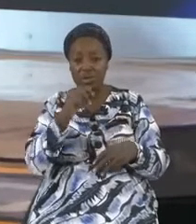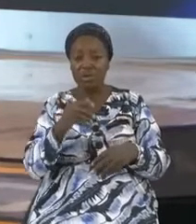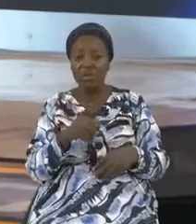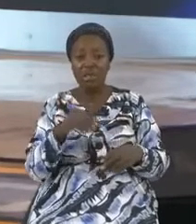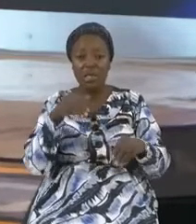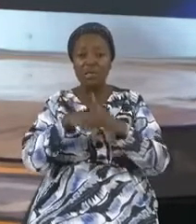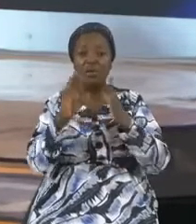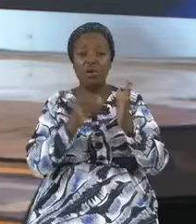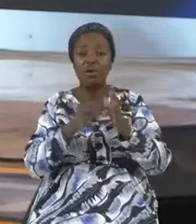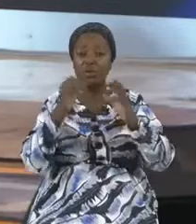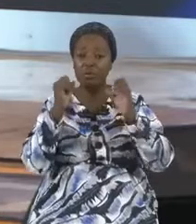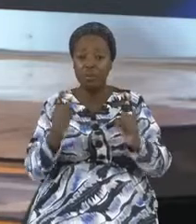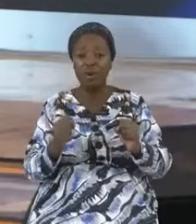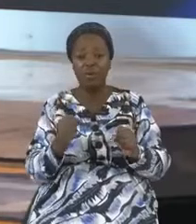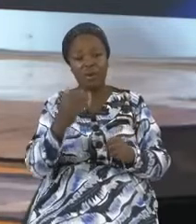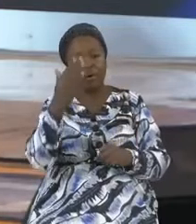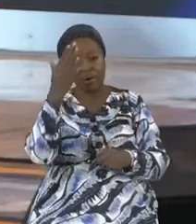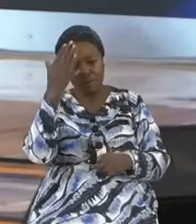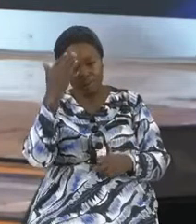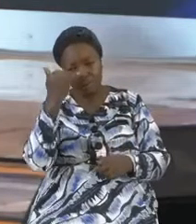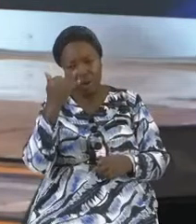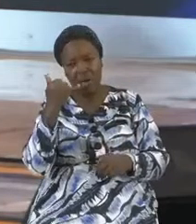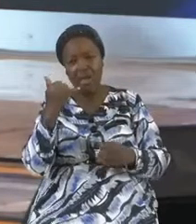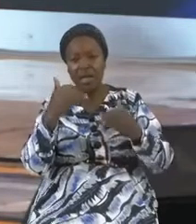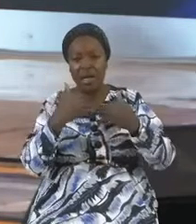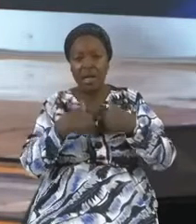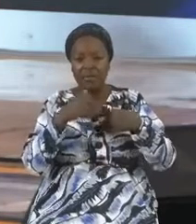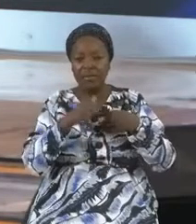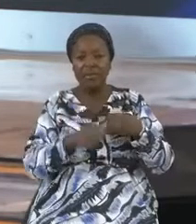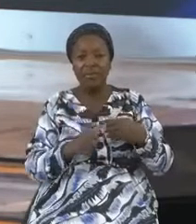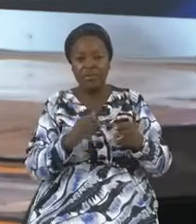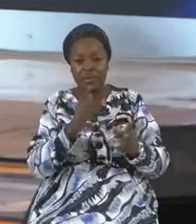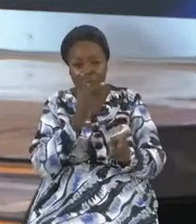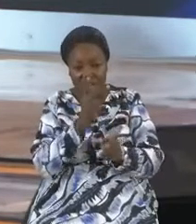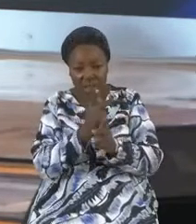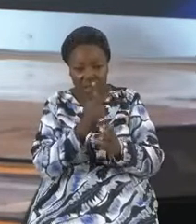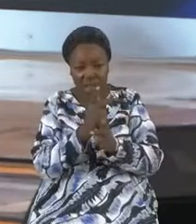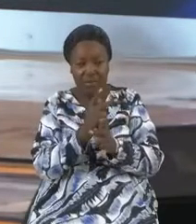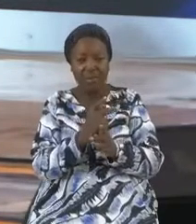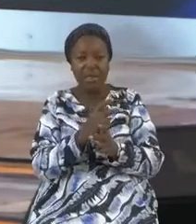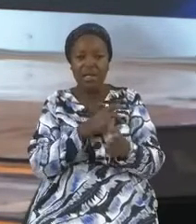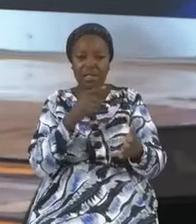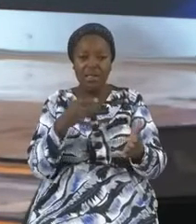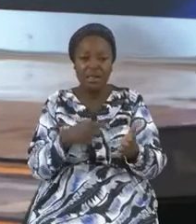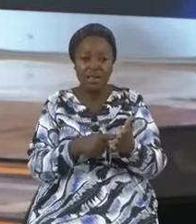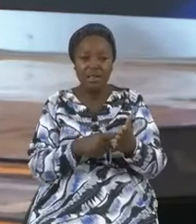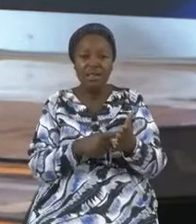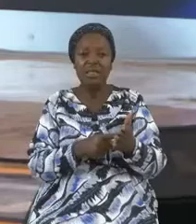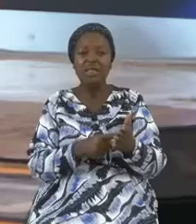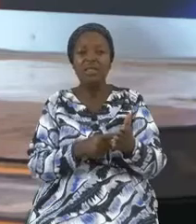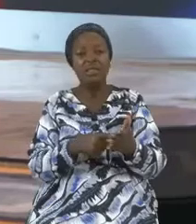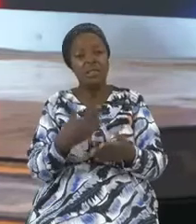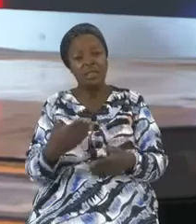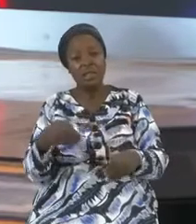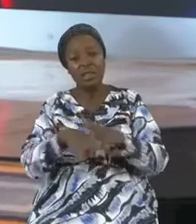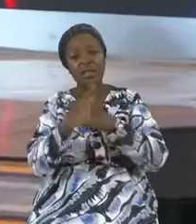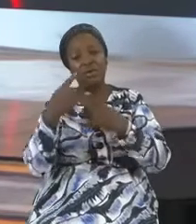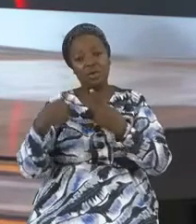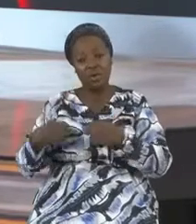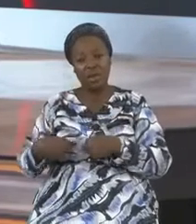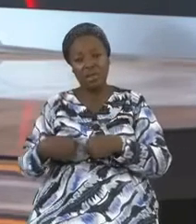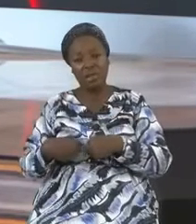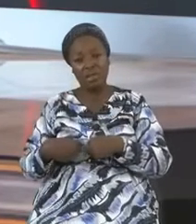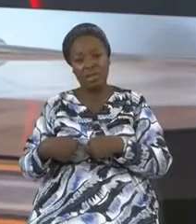power? Why hast thou conceived this thing in thine heart?" Look at